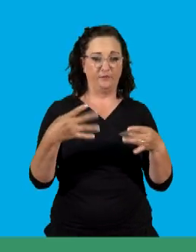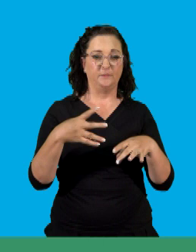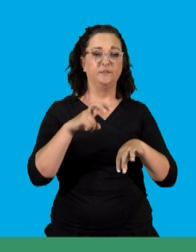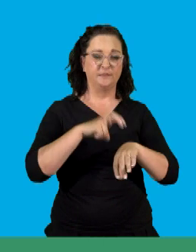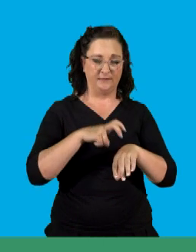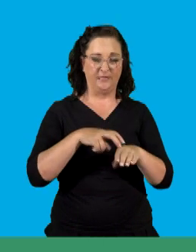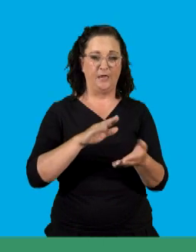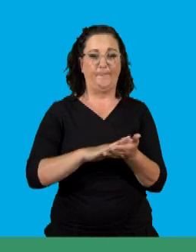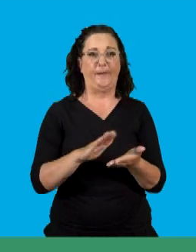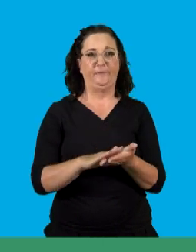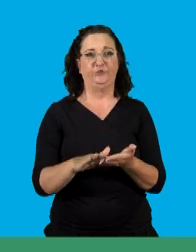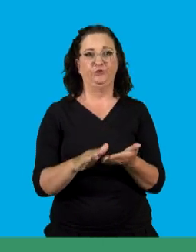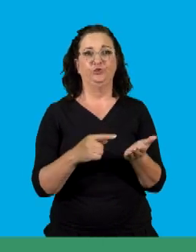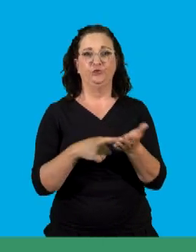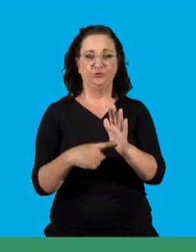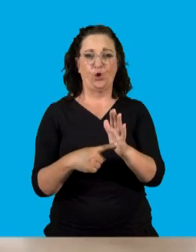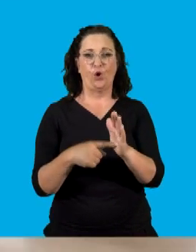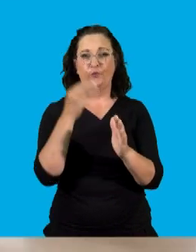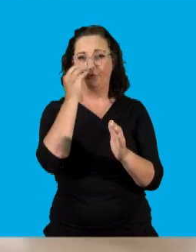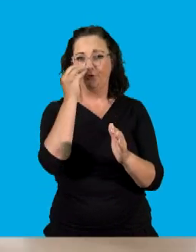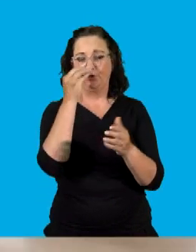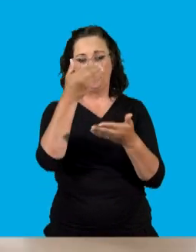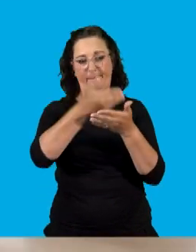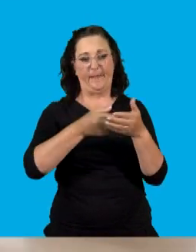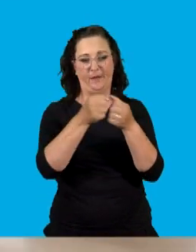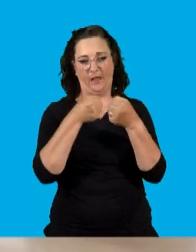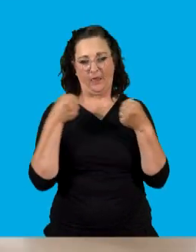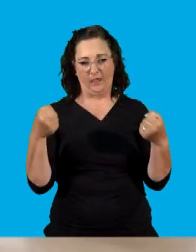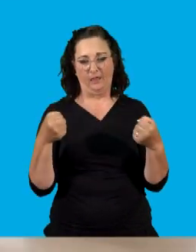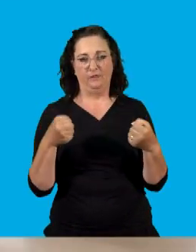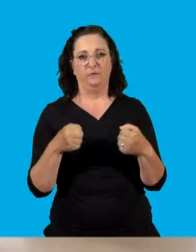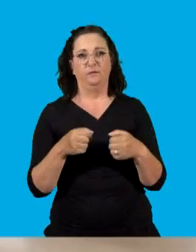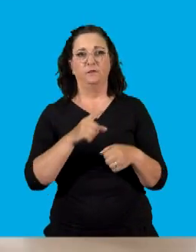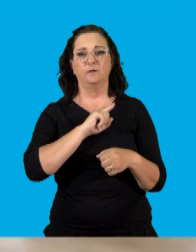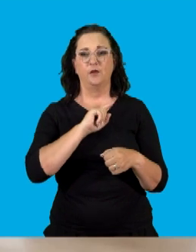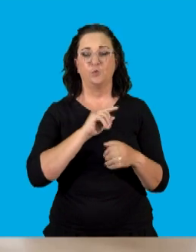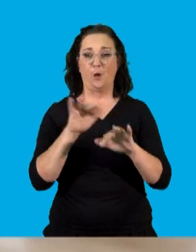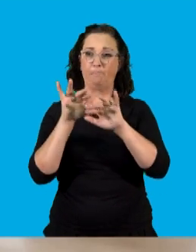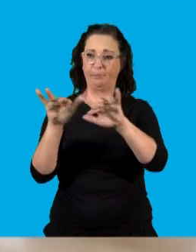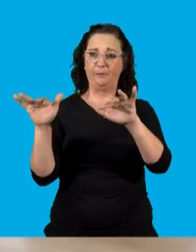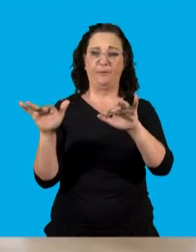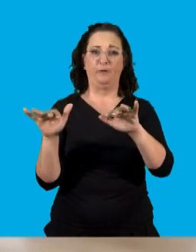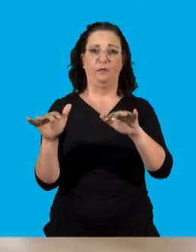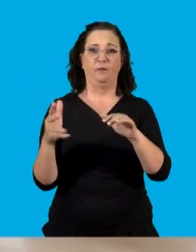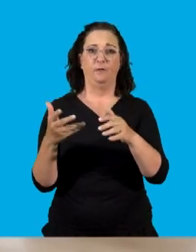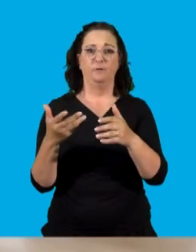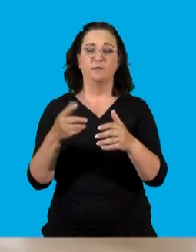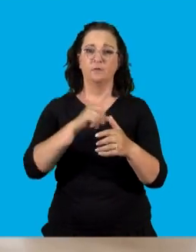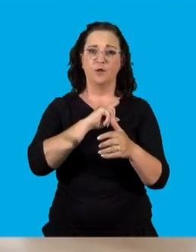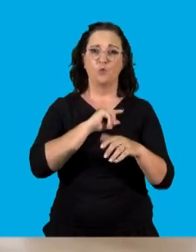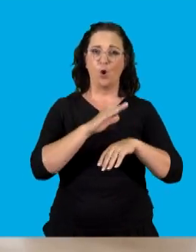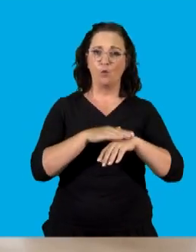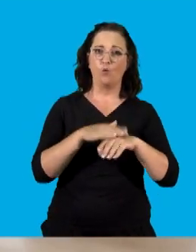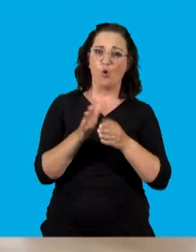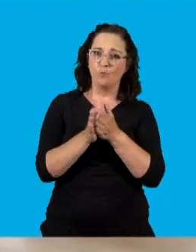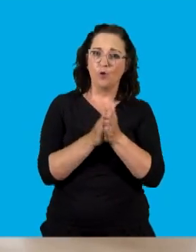information. They have to publish it in the newspaper. So obviously with this information being available to the general public, then it motivates